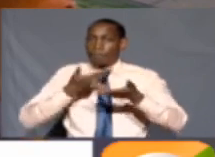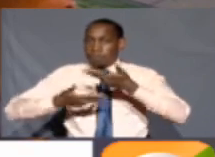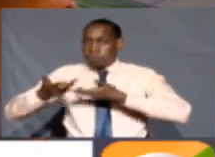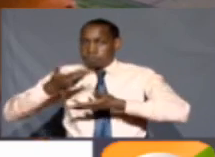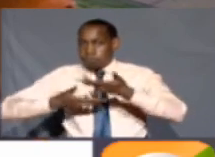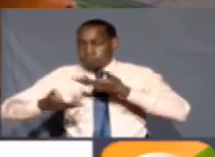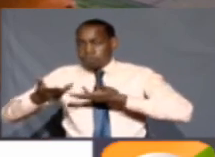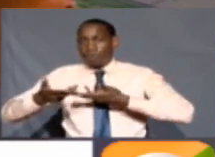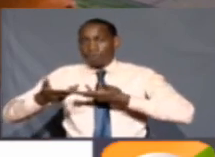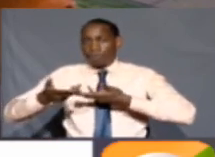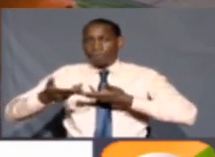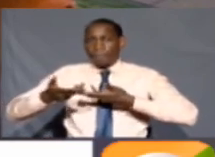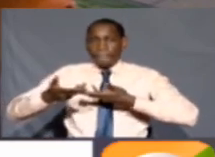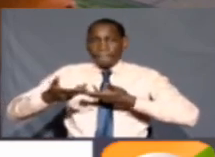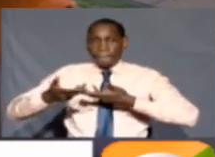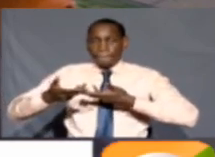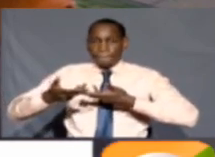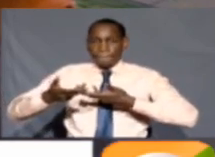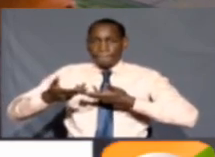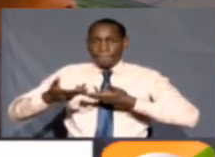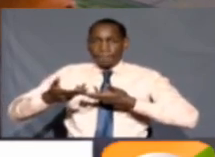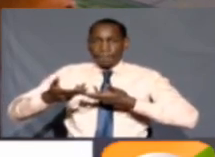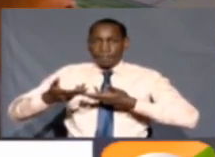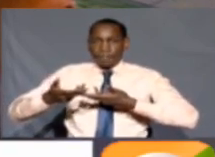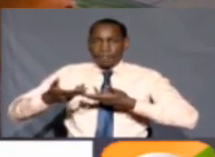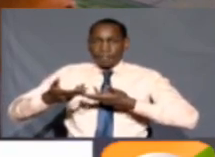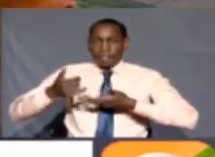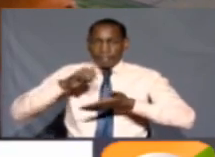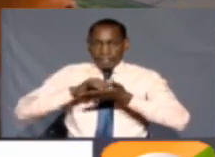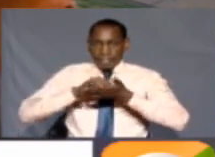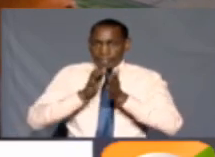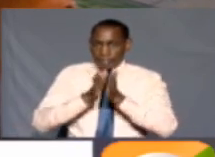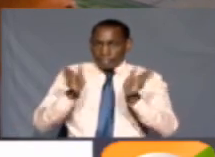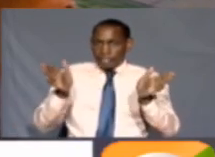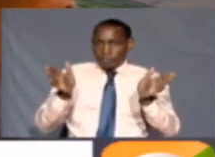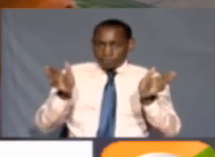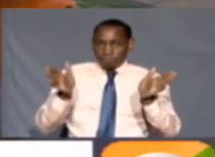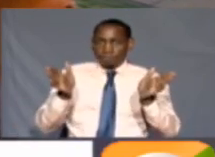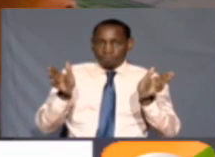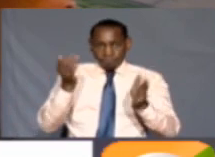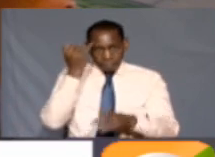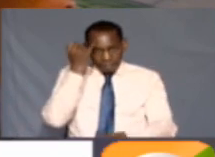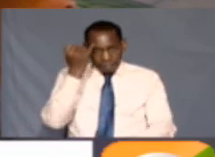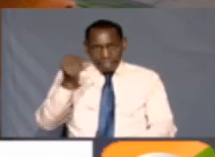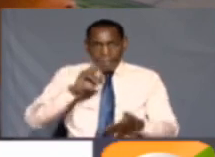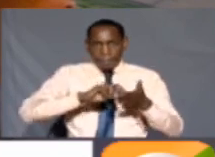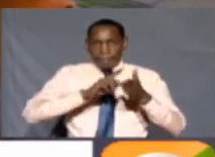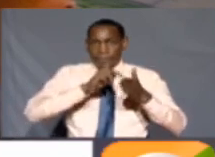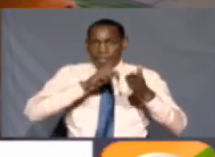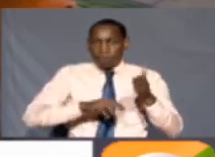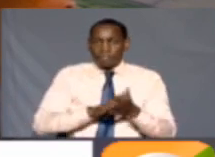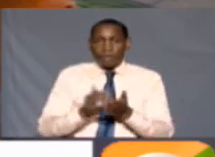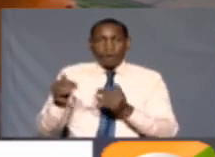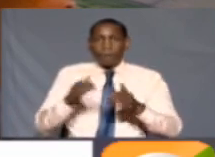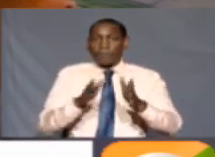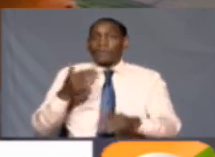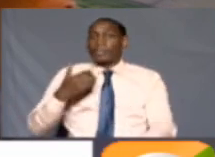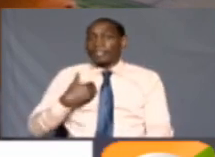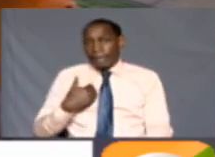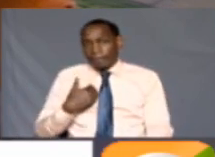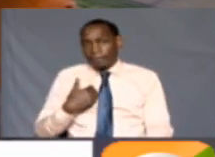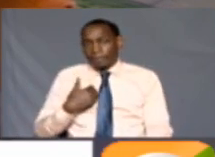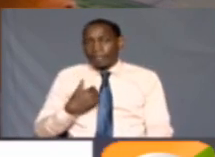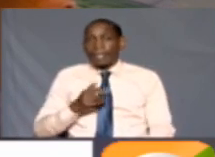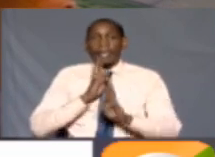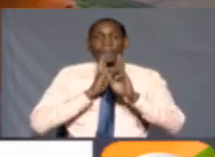engagement. If you look at that in its broader context or its connotative context, it means that opportunities exist